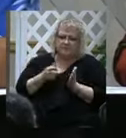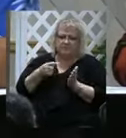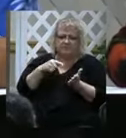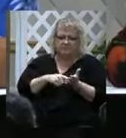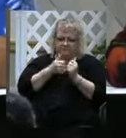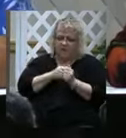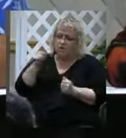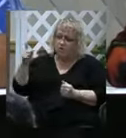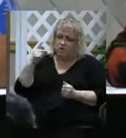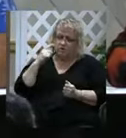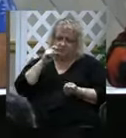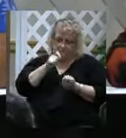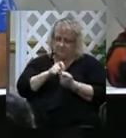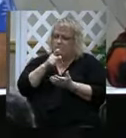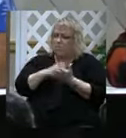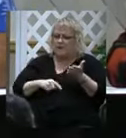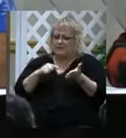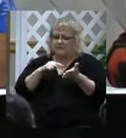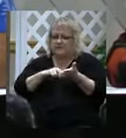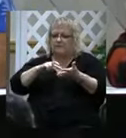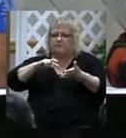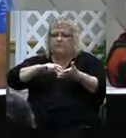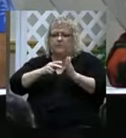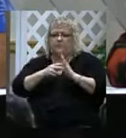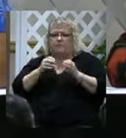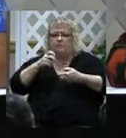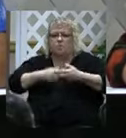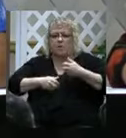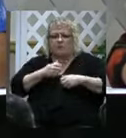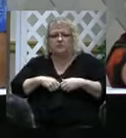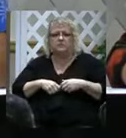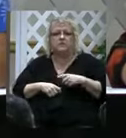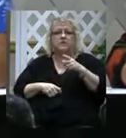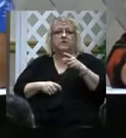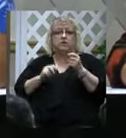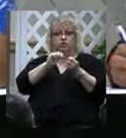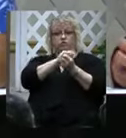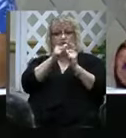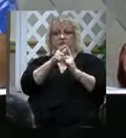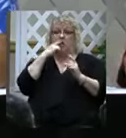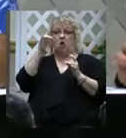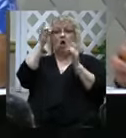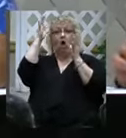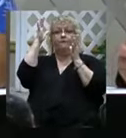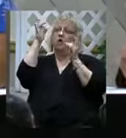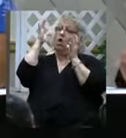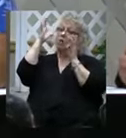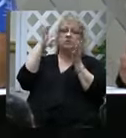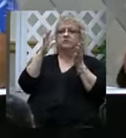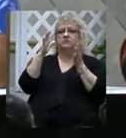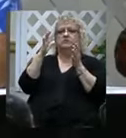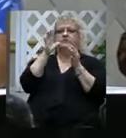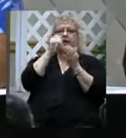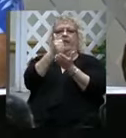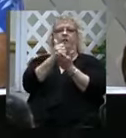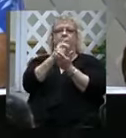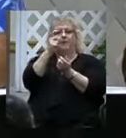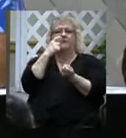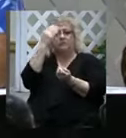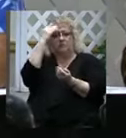sure that you can specify for us what the issue is. A general comment that a translation is horrible is not sufficient and not helpful for